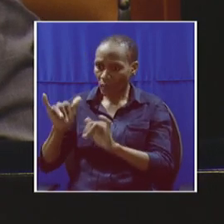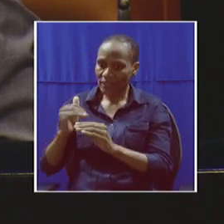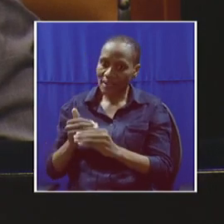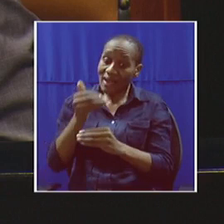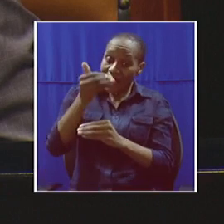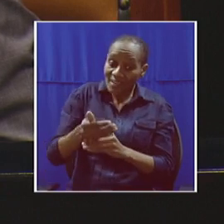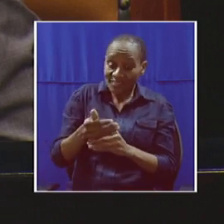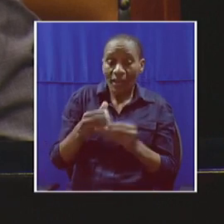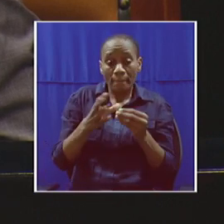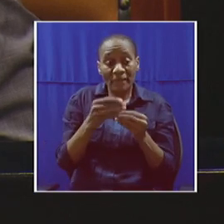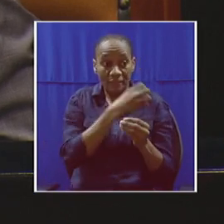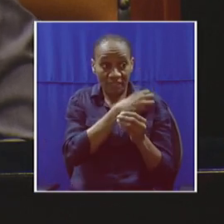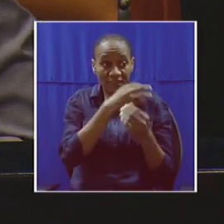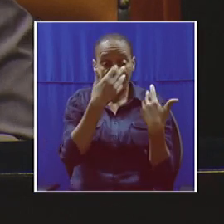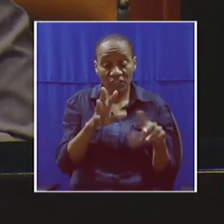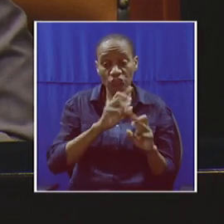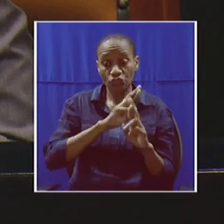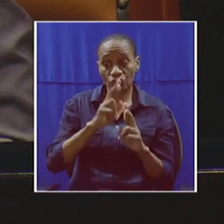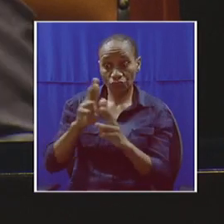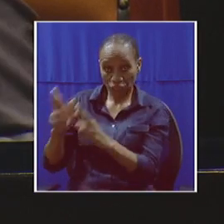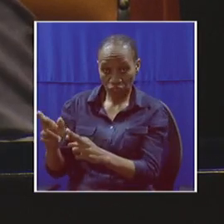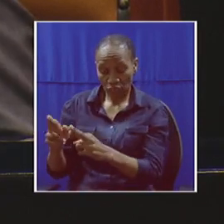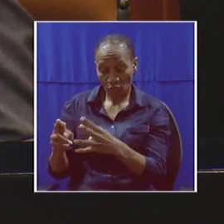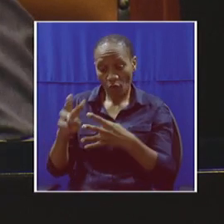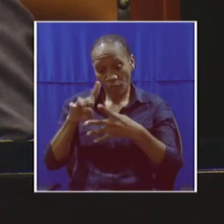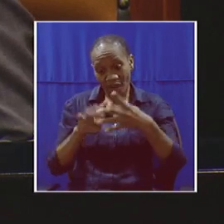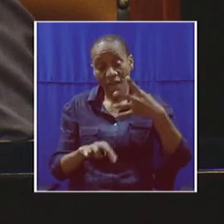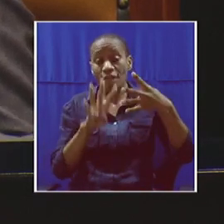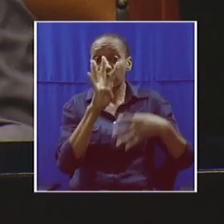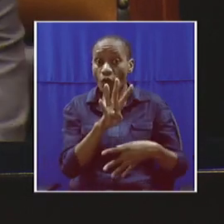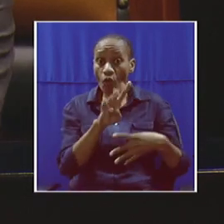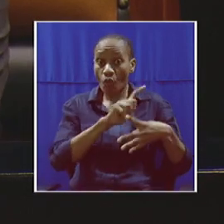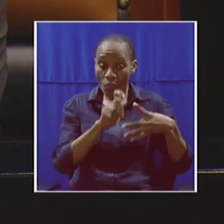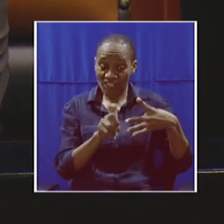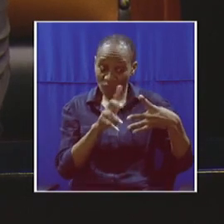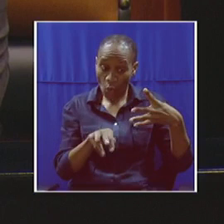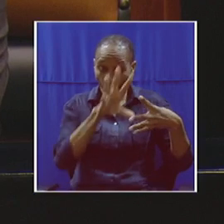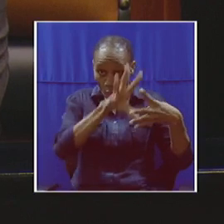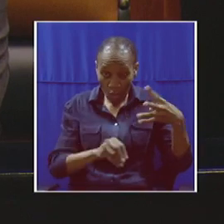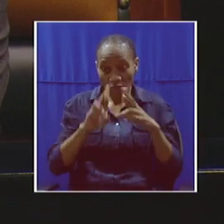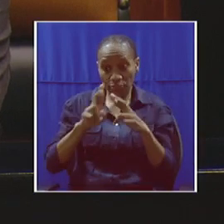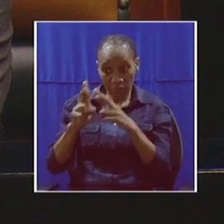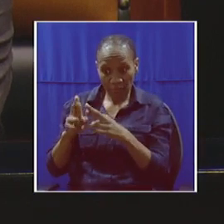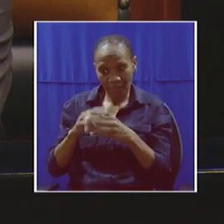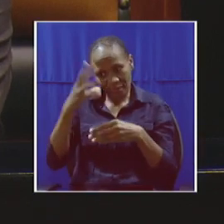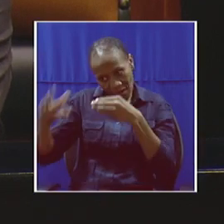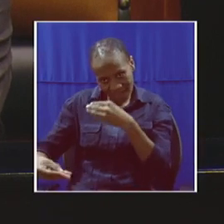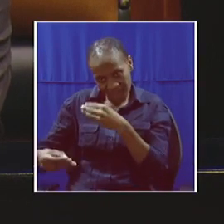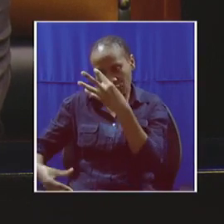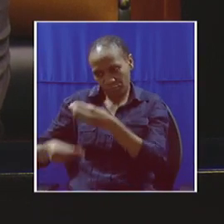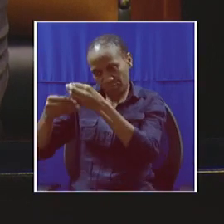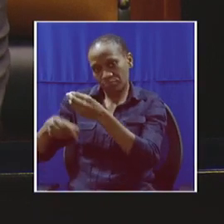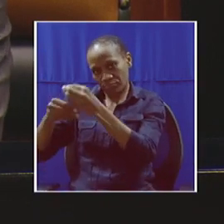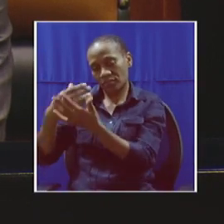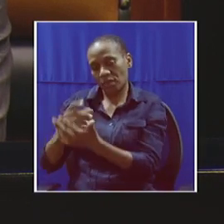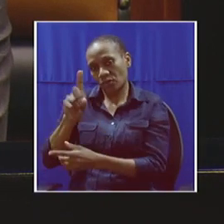member of the executive starts answering the fourth supplementary question the first question